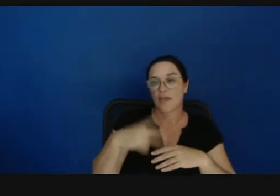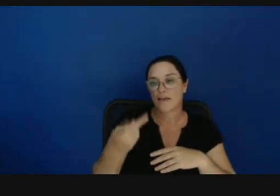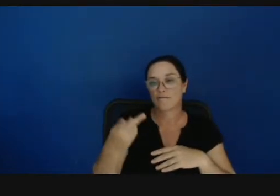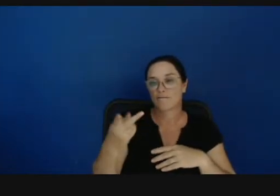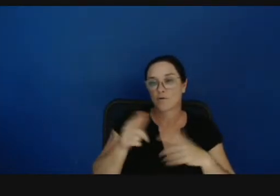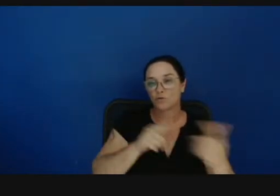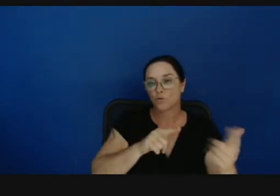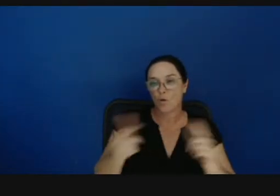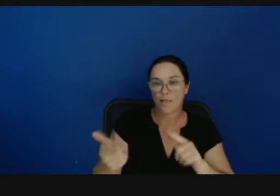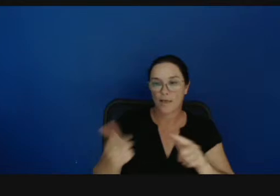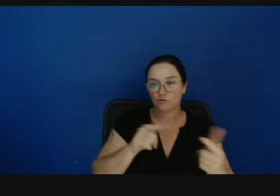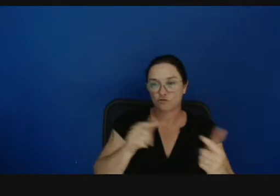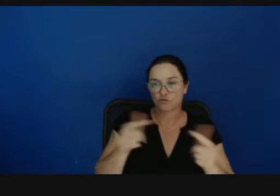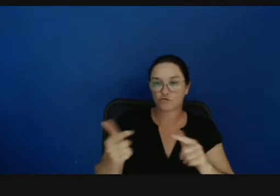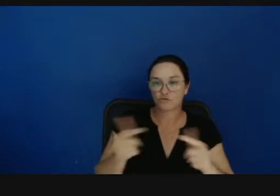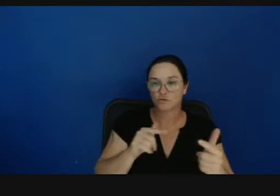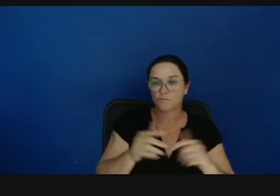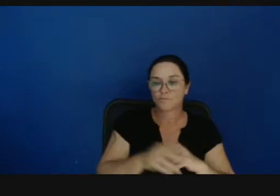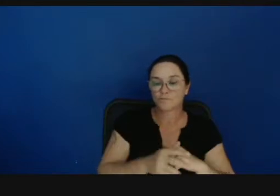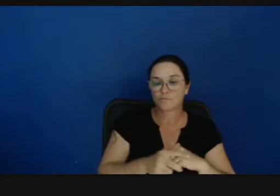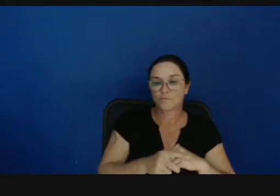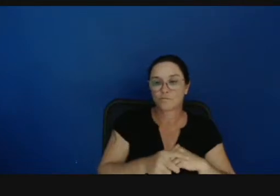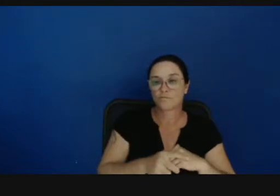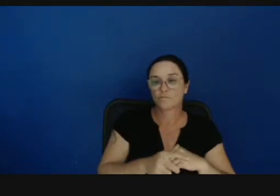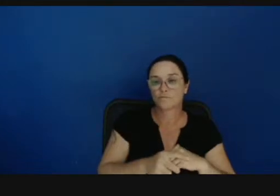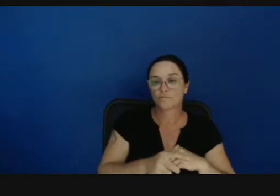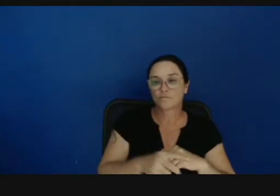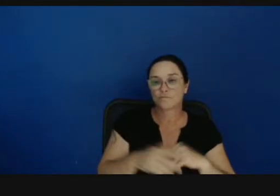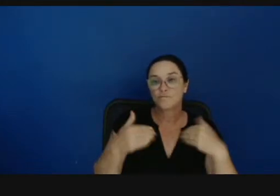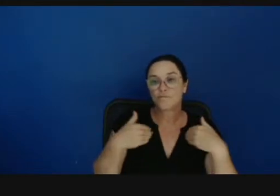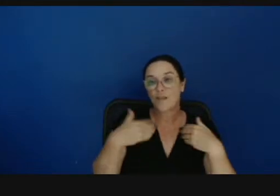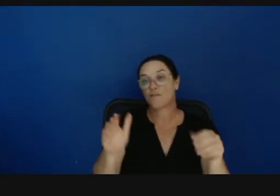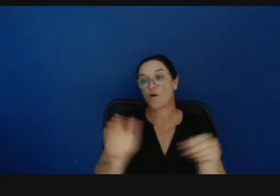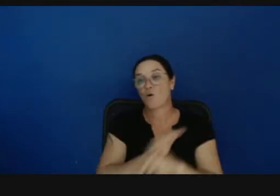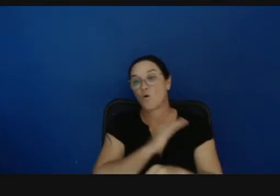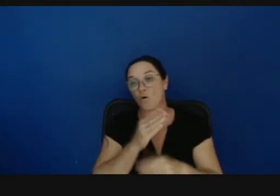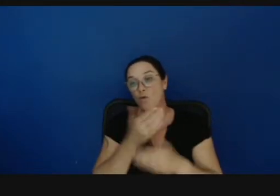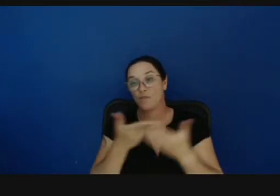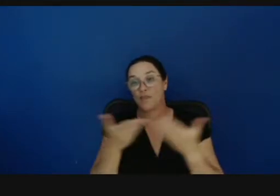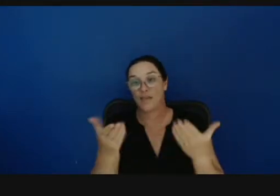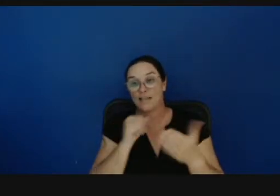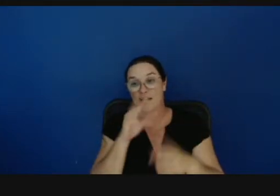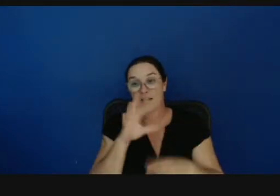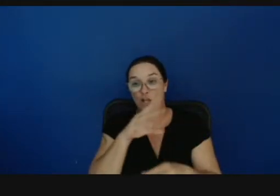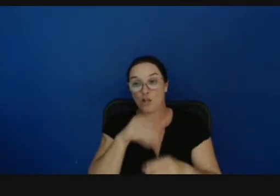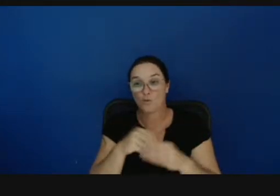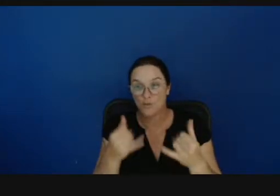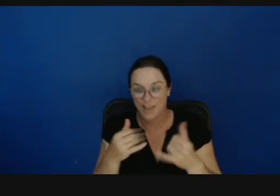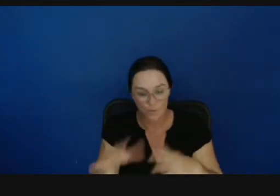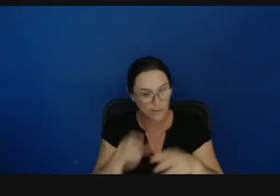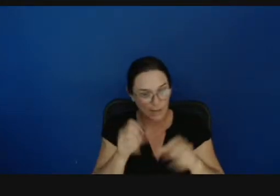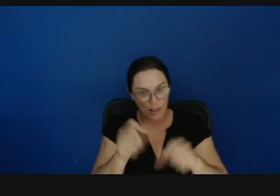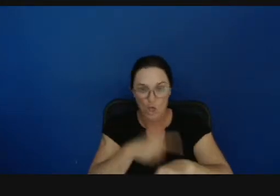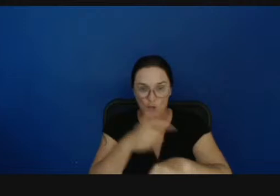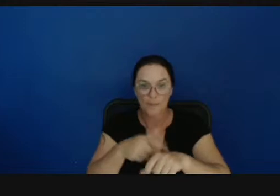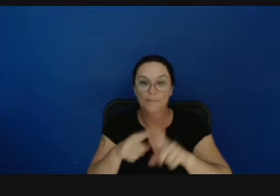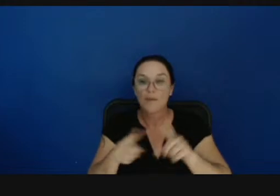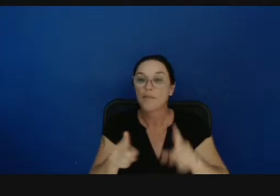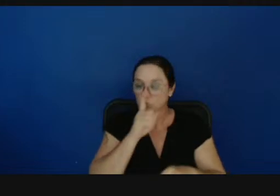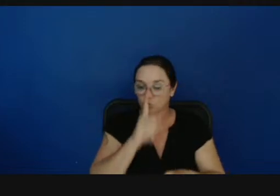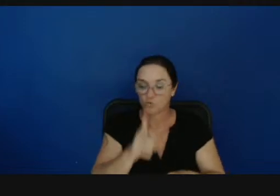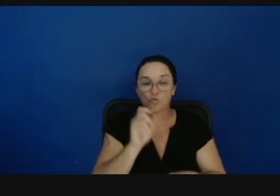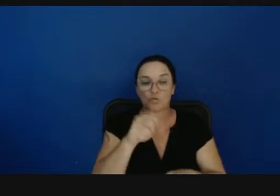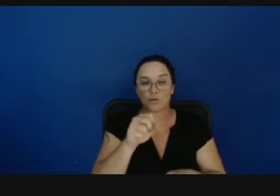question on those. Yeah, I have a whole segment on this that I did not include today because it would take too long. So that is true,